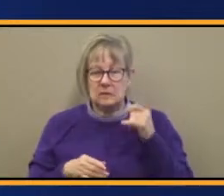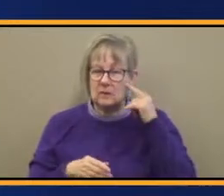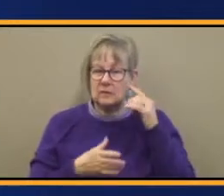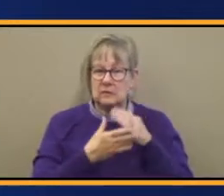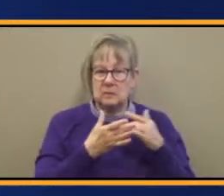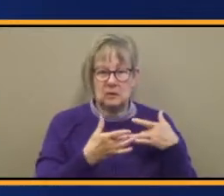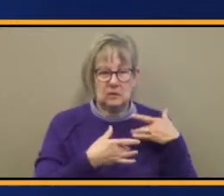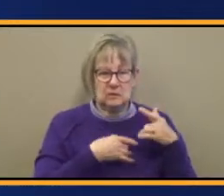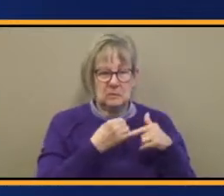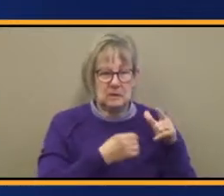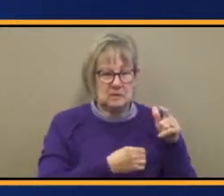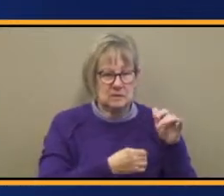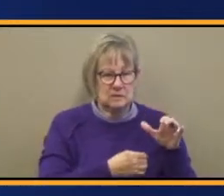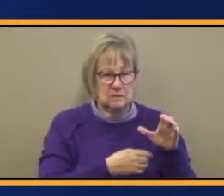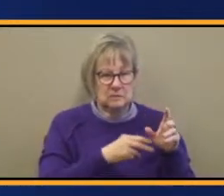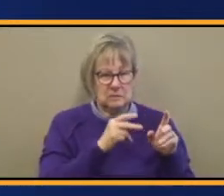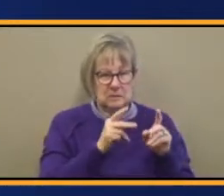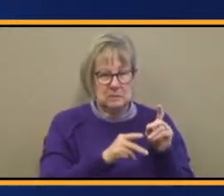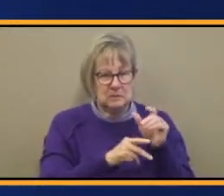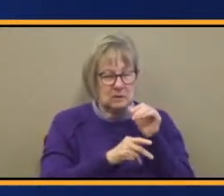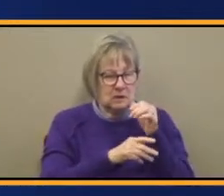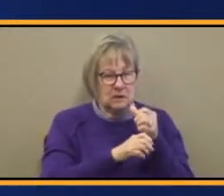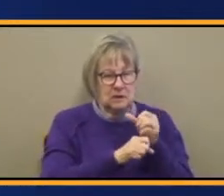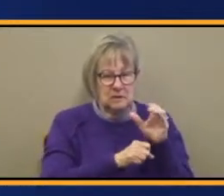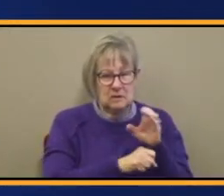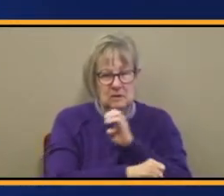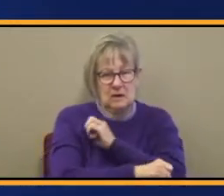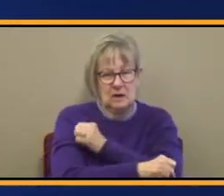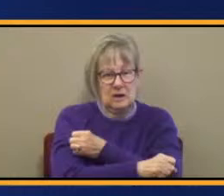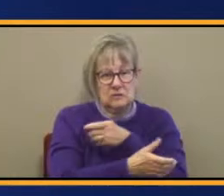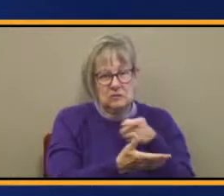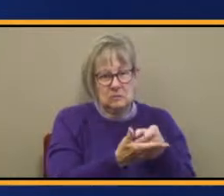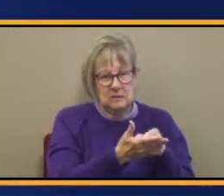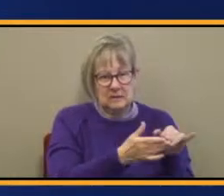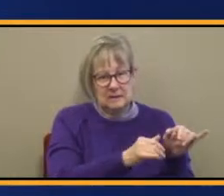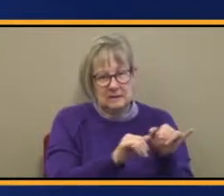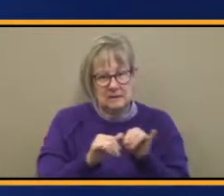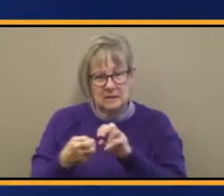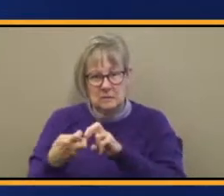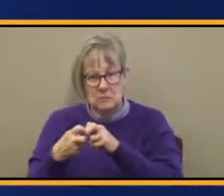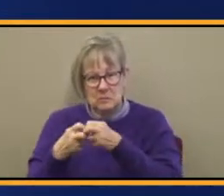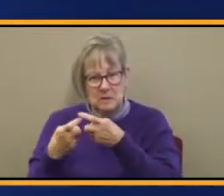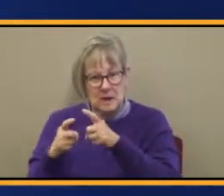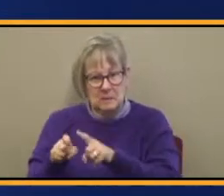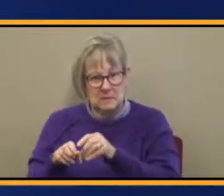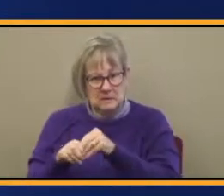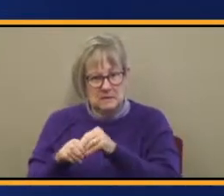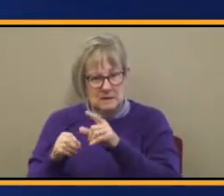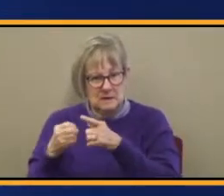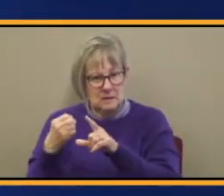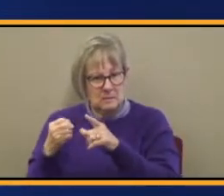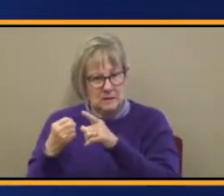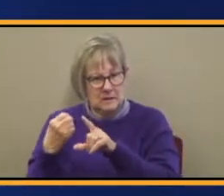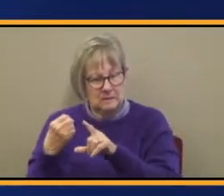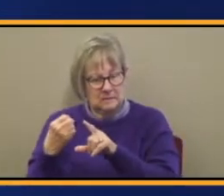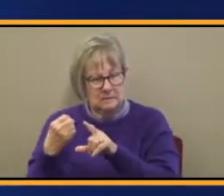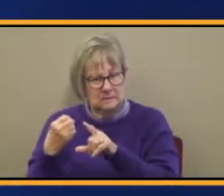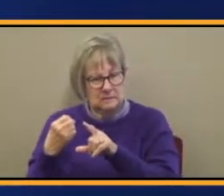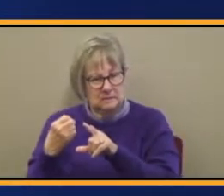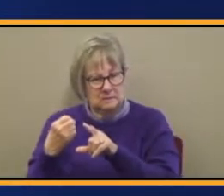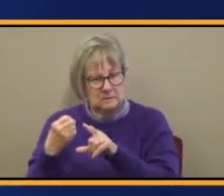Cruces folks not getting their energy bills. Is that the same problem that's happening in El Paso? And if so, what is the reasoning